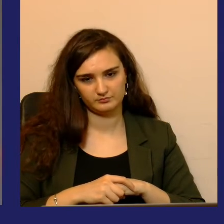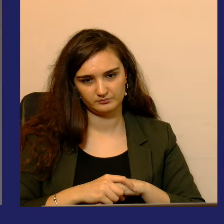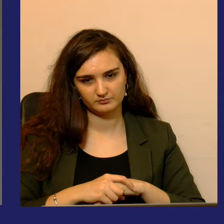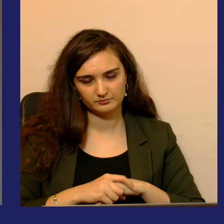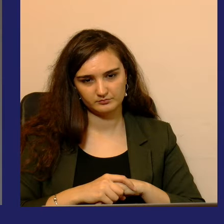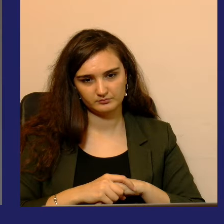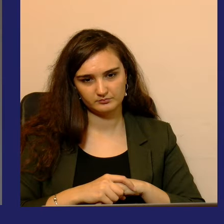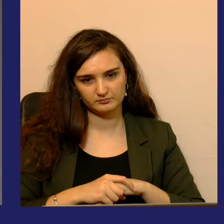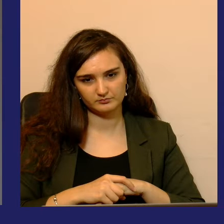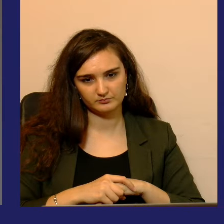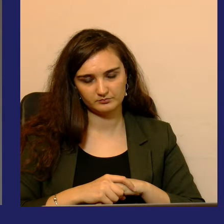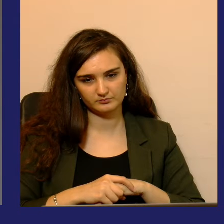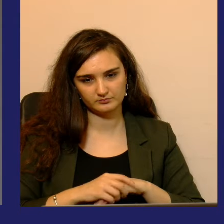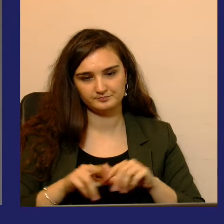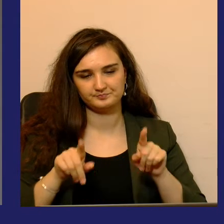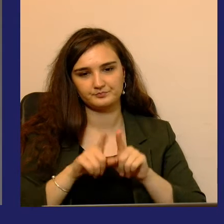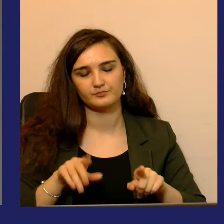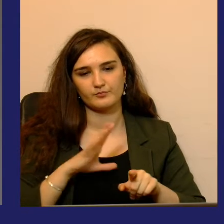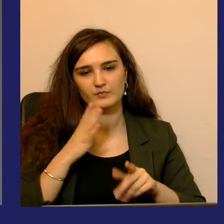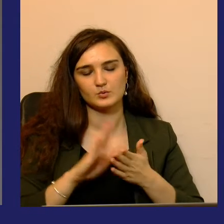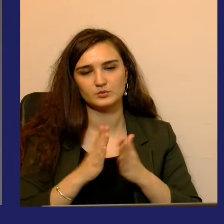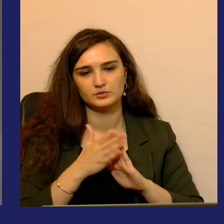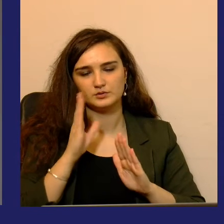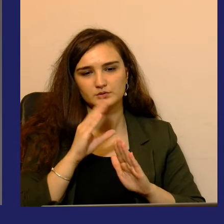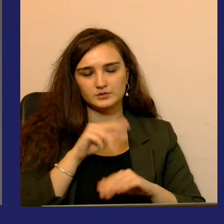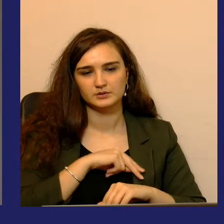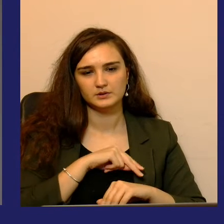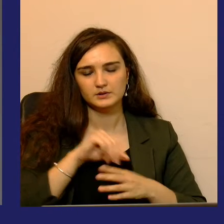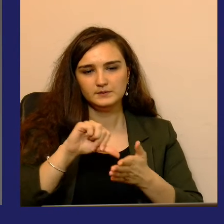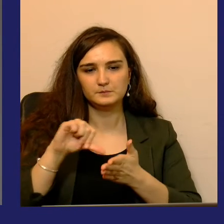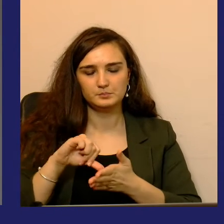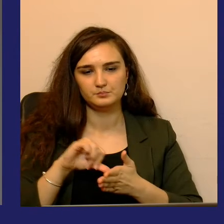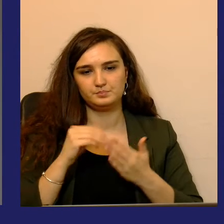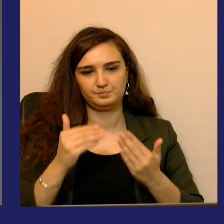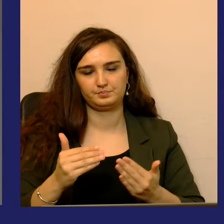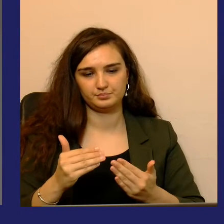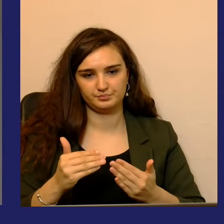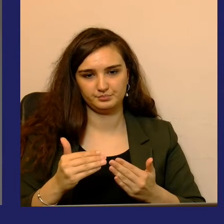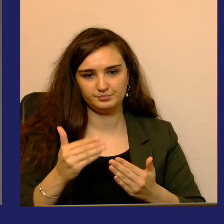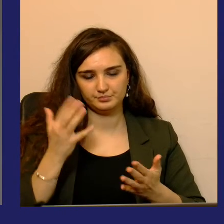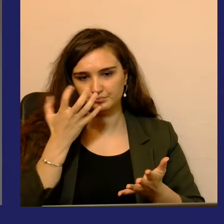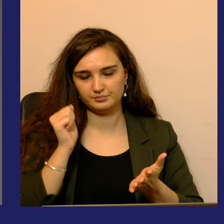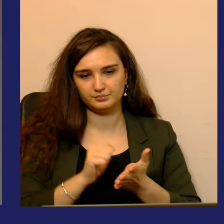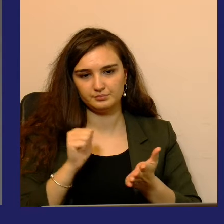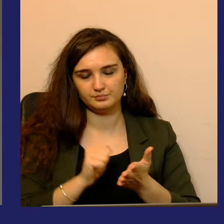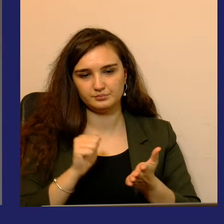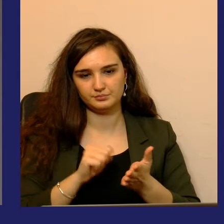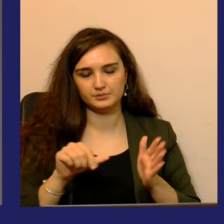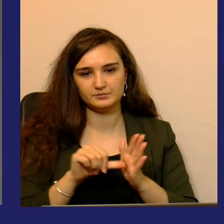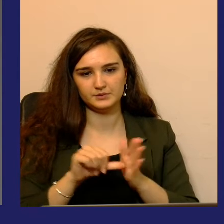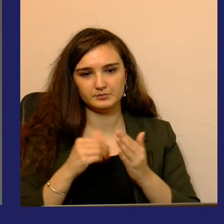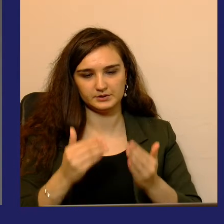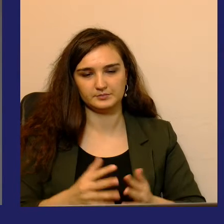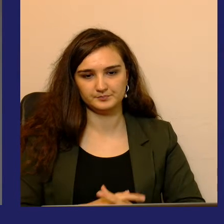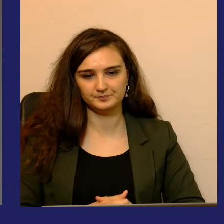relief items such as rice or hand sanitizer. In the US, you've seen relief checks with President Trump's signature on